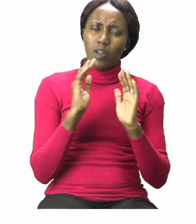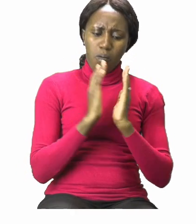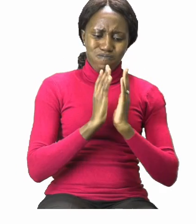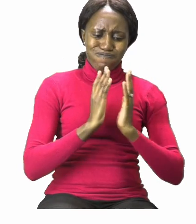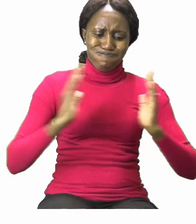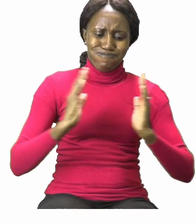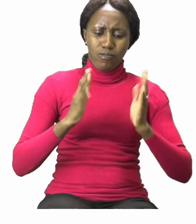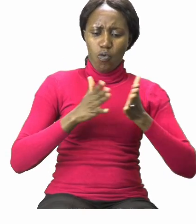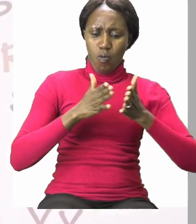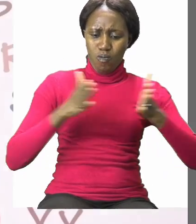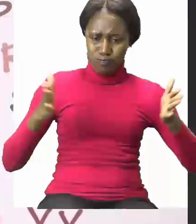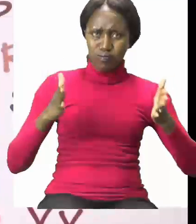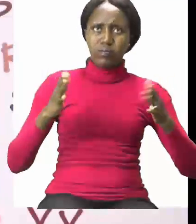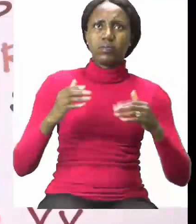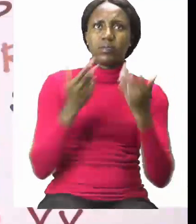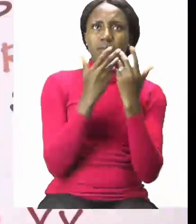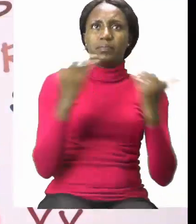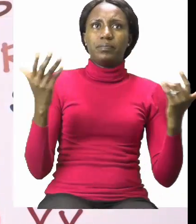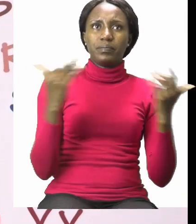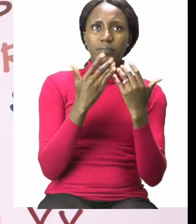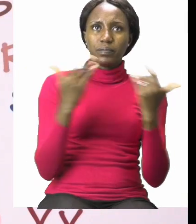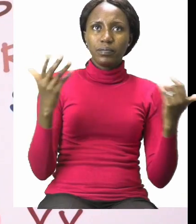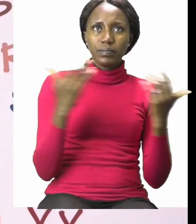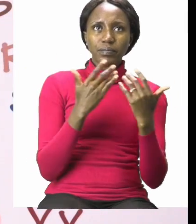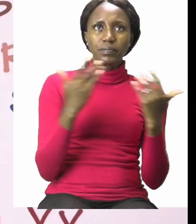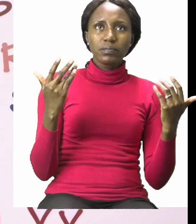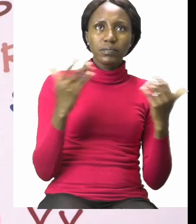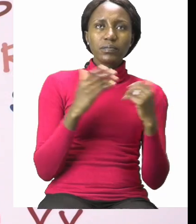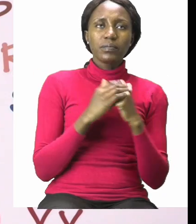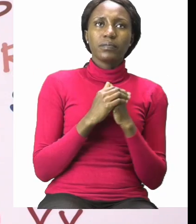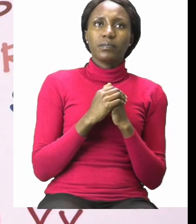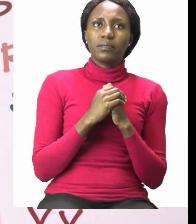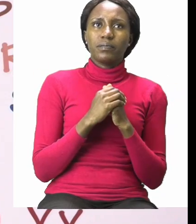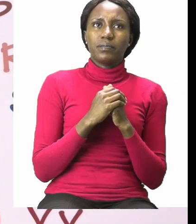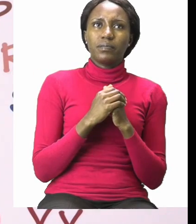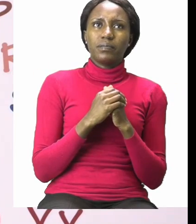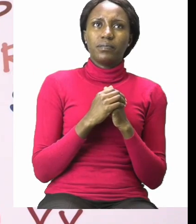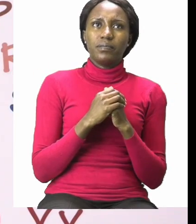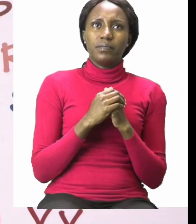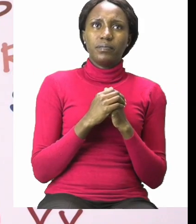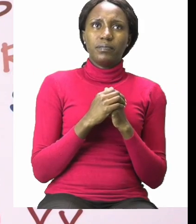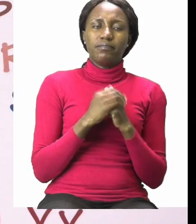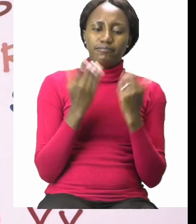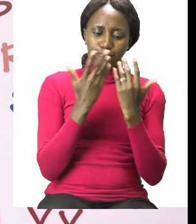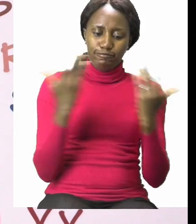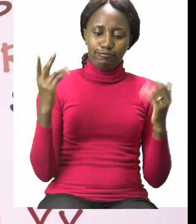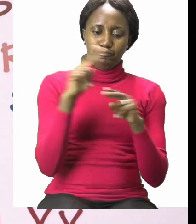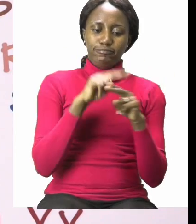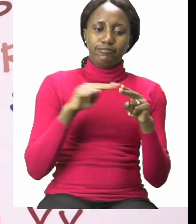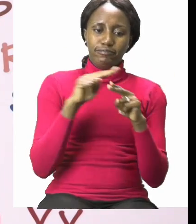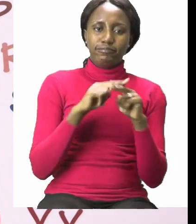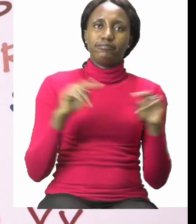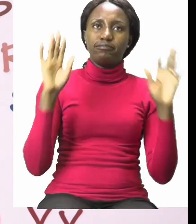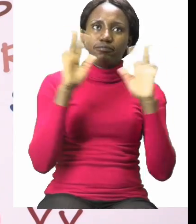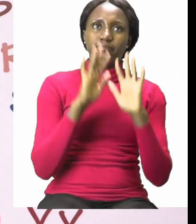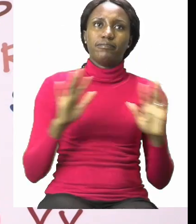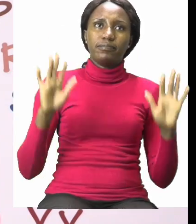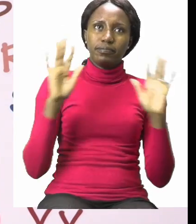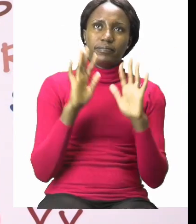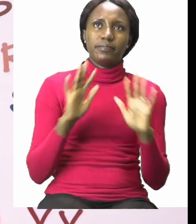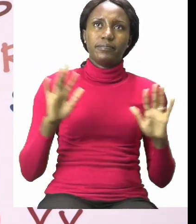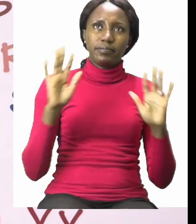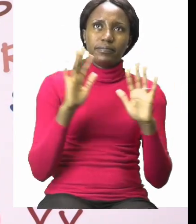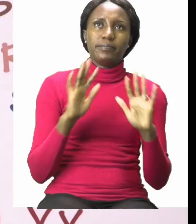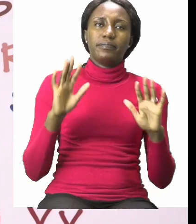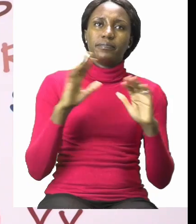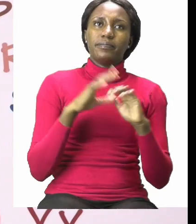items green. So let me show you green. So you're going to use this green color to color